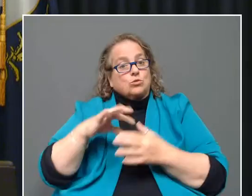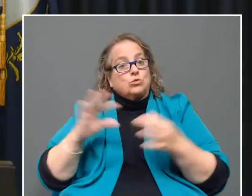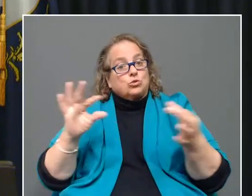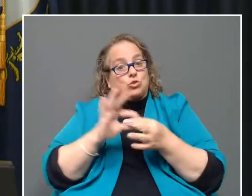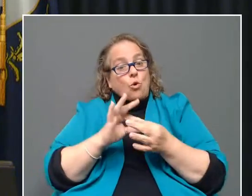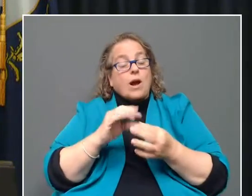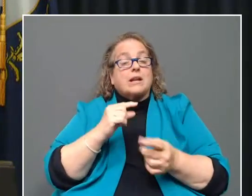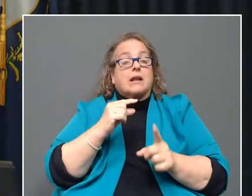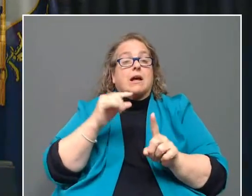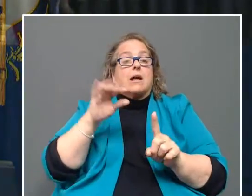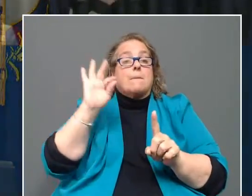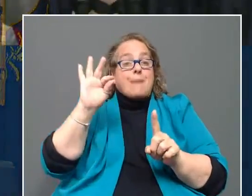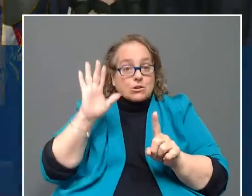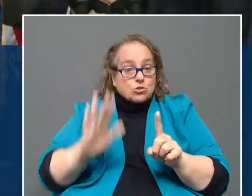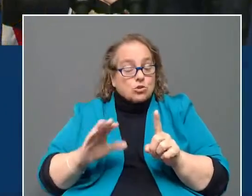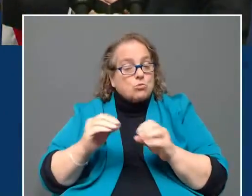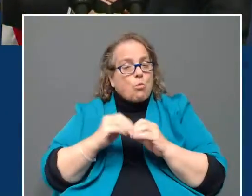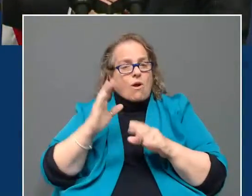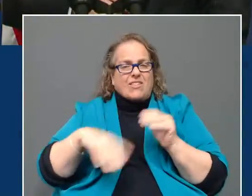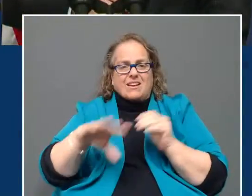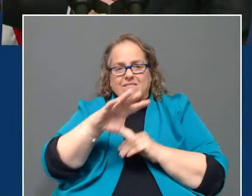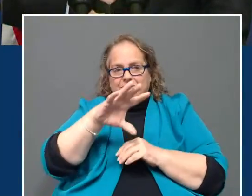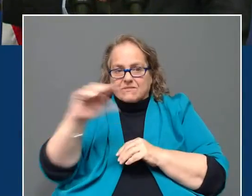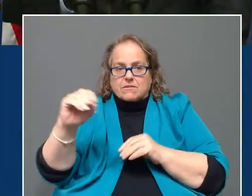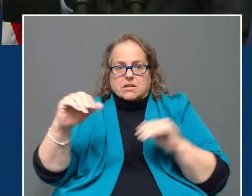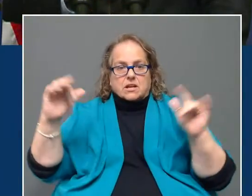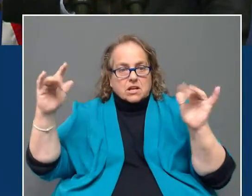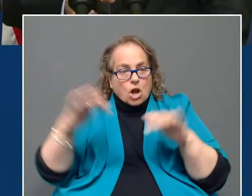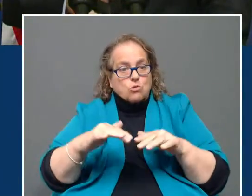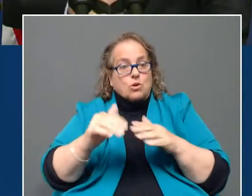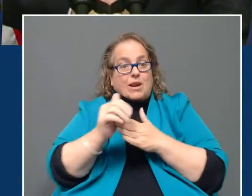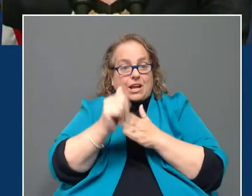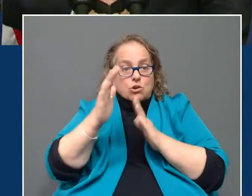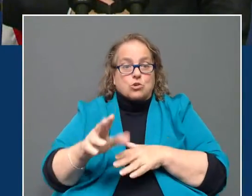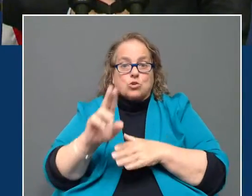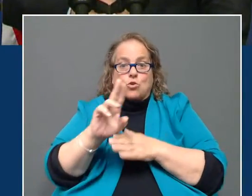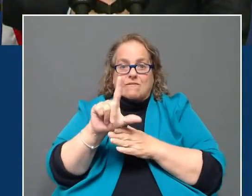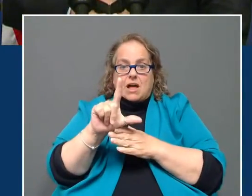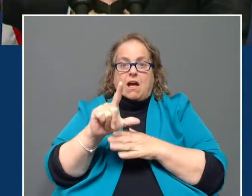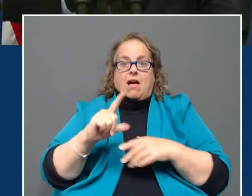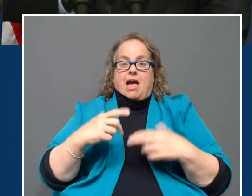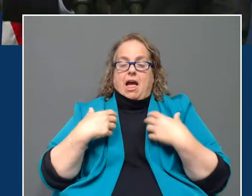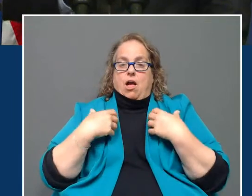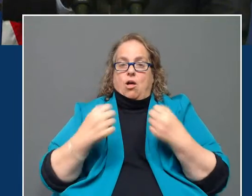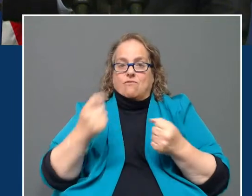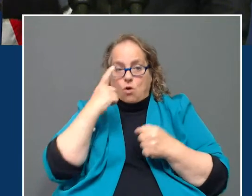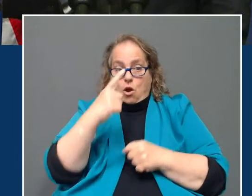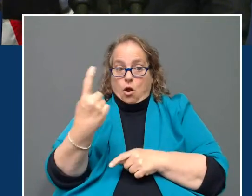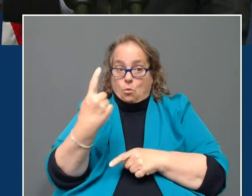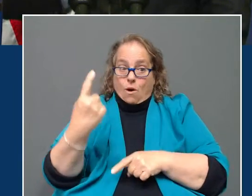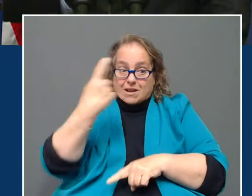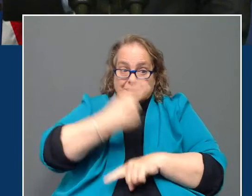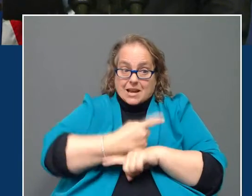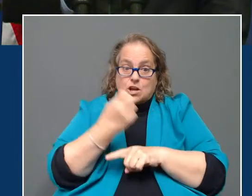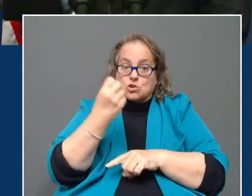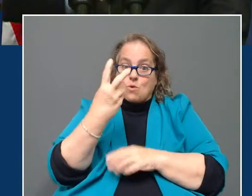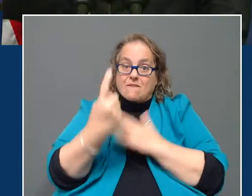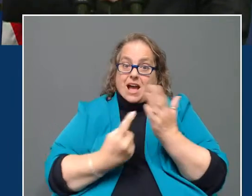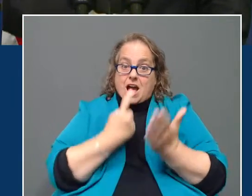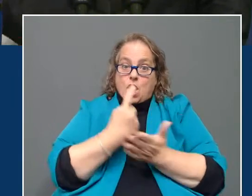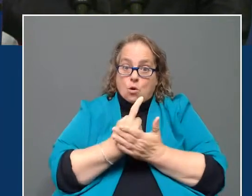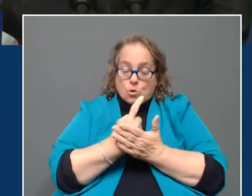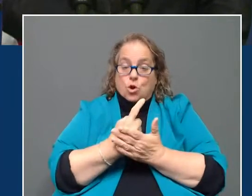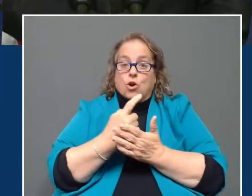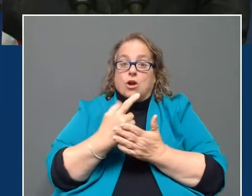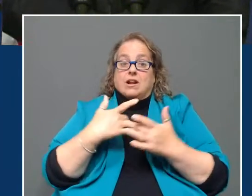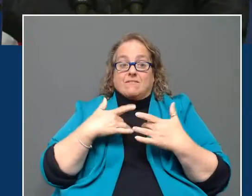50 congregations and leaders with U of L Health for a one-day, 12-hour event to vaccinate close to 2,500